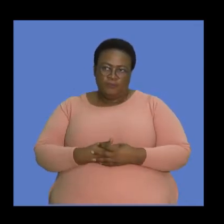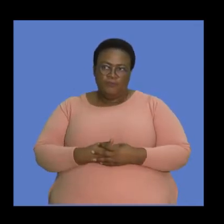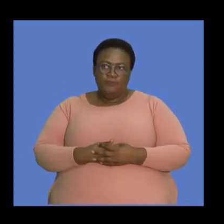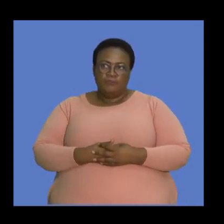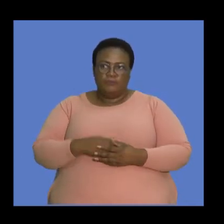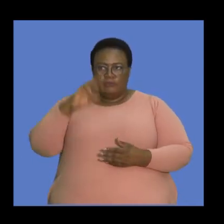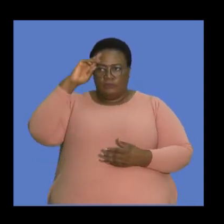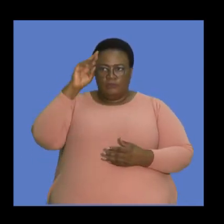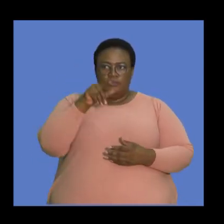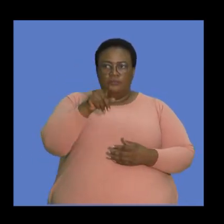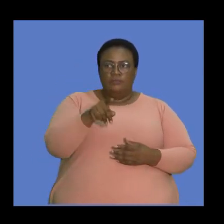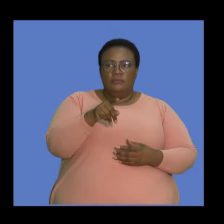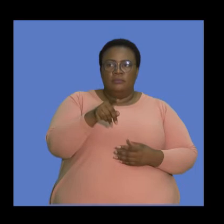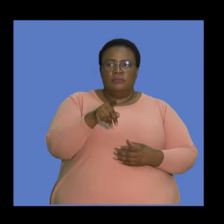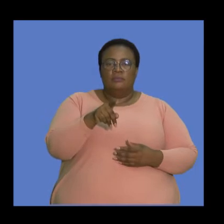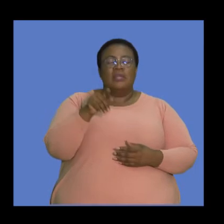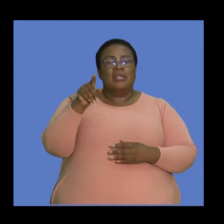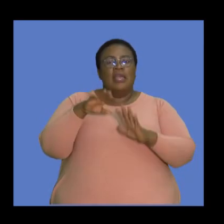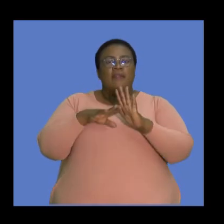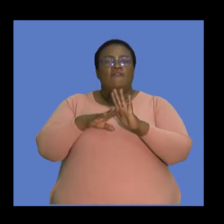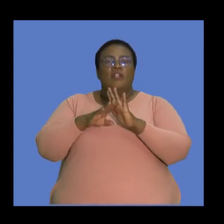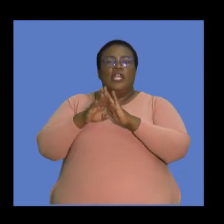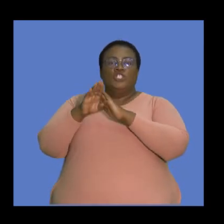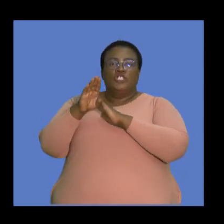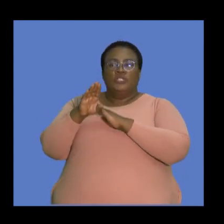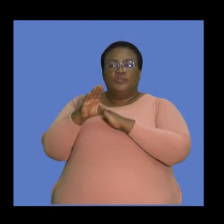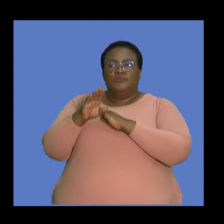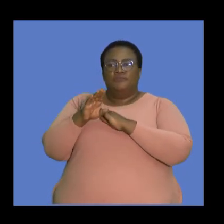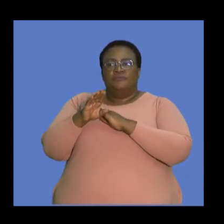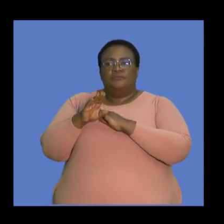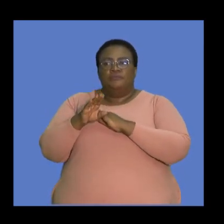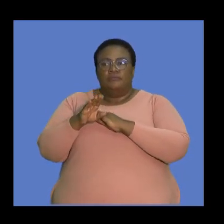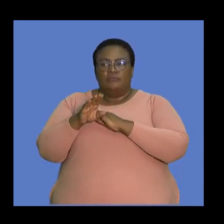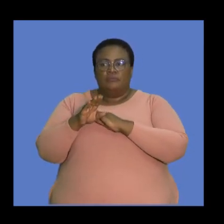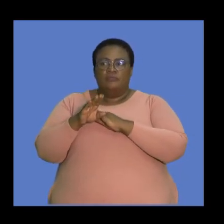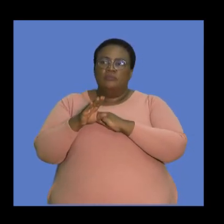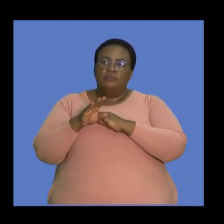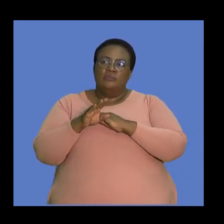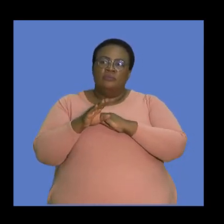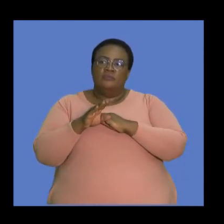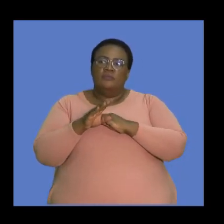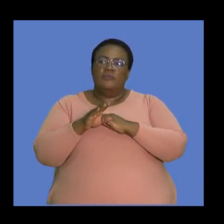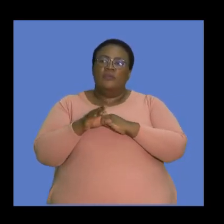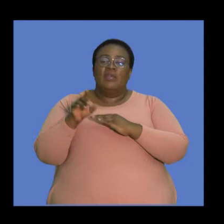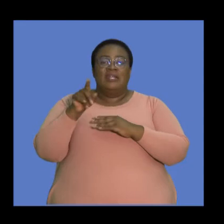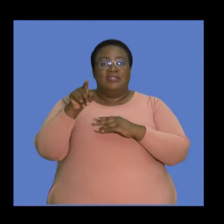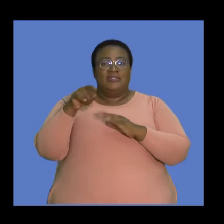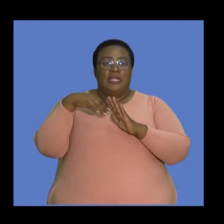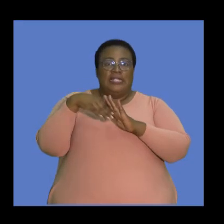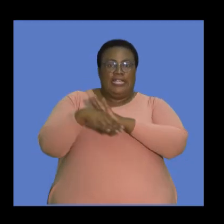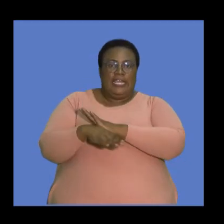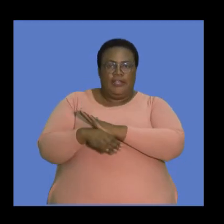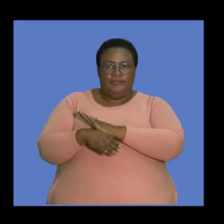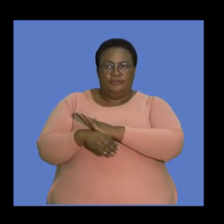the formula will look. So remember, this will be the concept of inflation, and this will be the